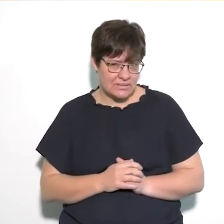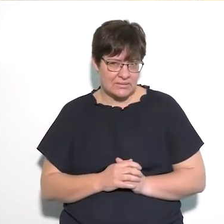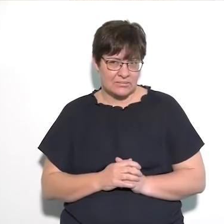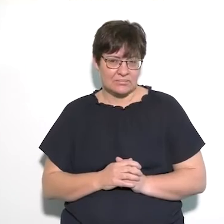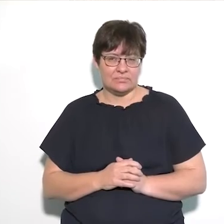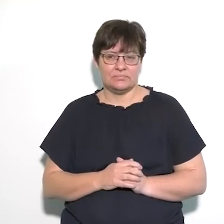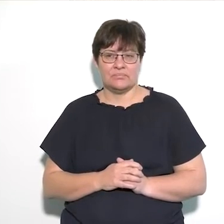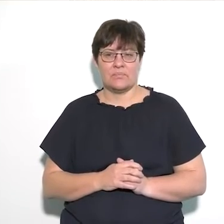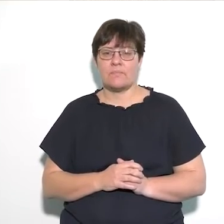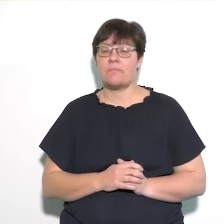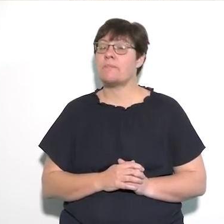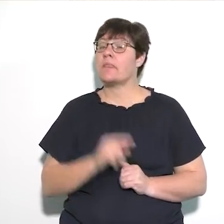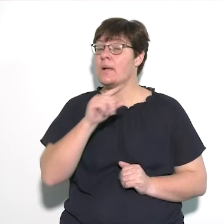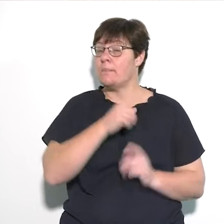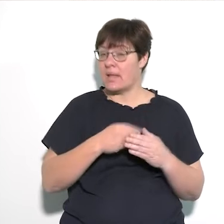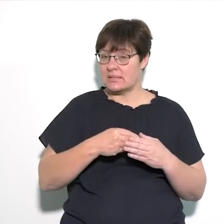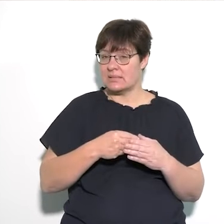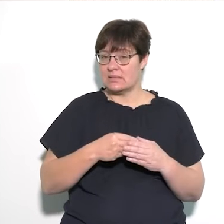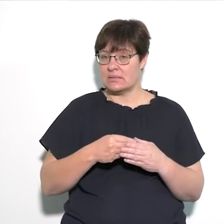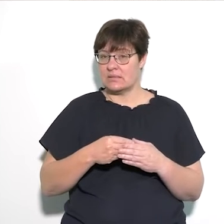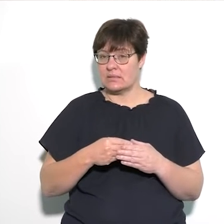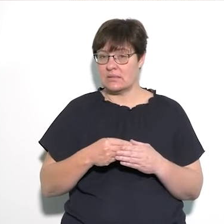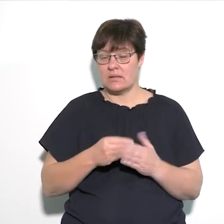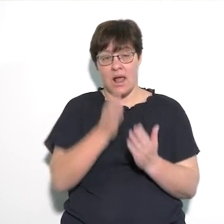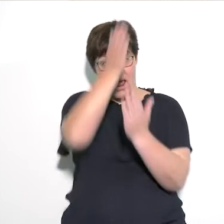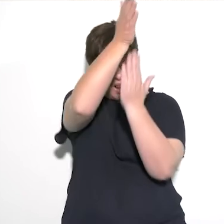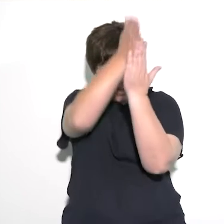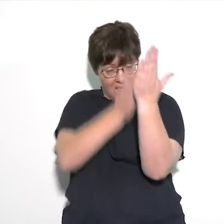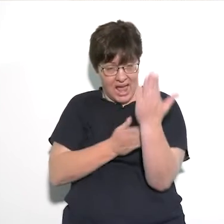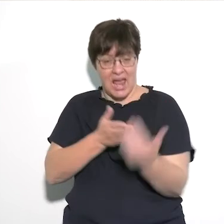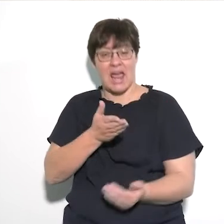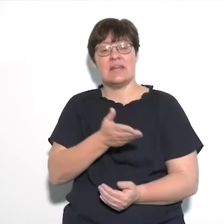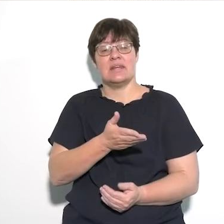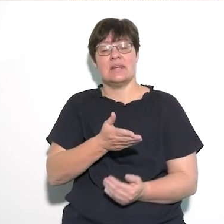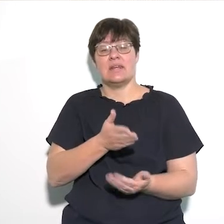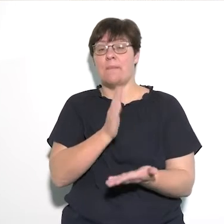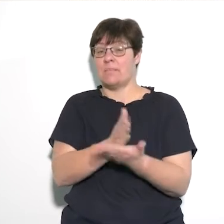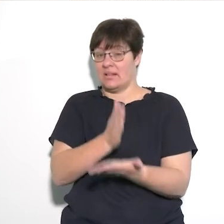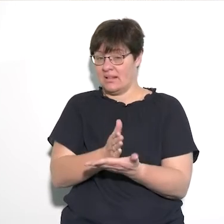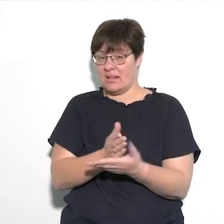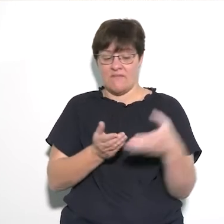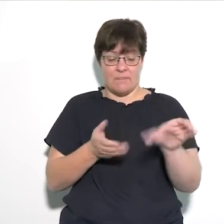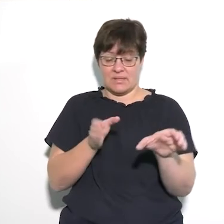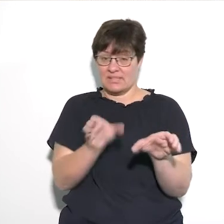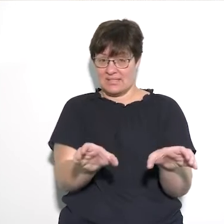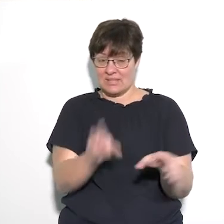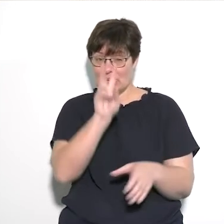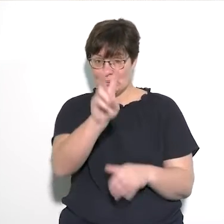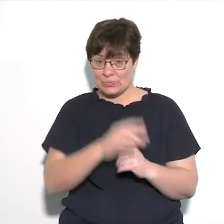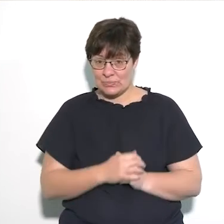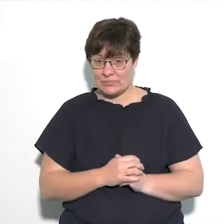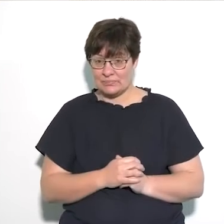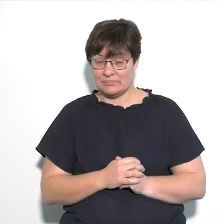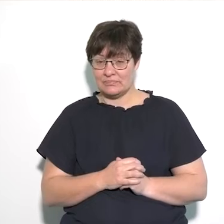owl. Take a plate, mark a line down the middle to have two pieces. The